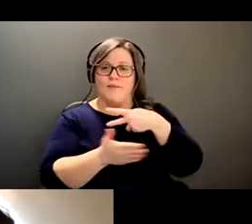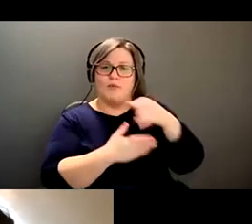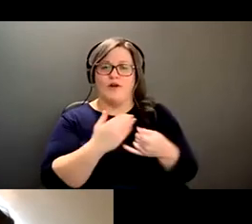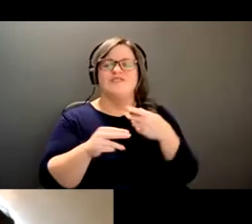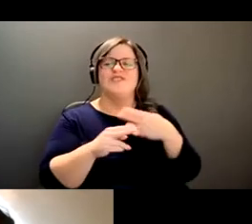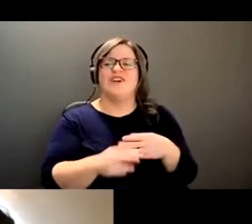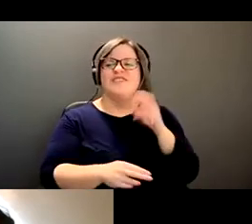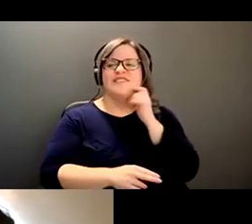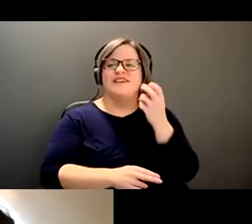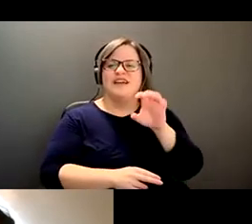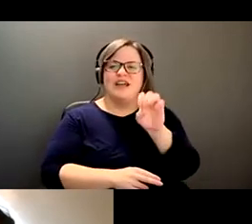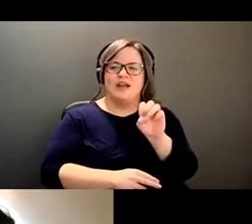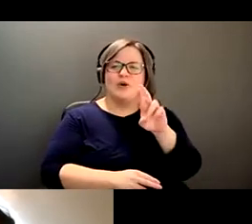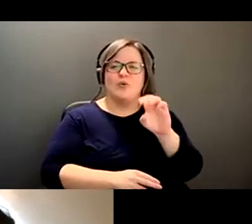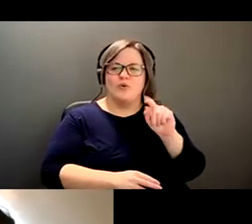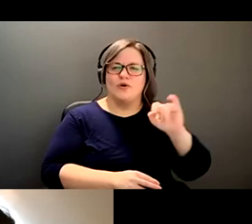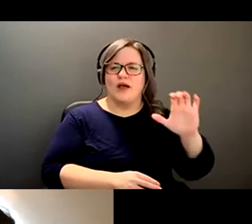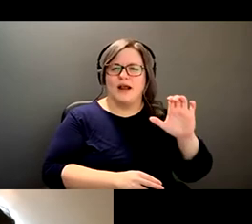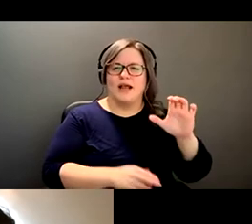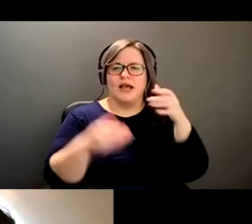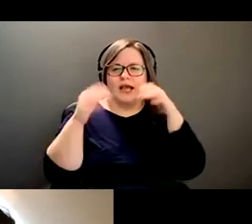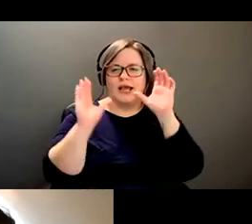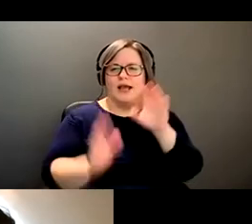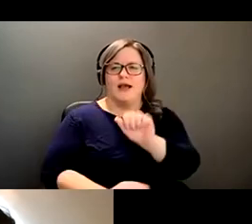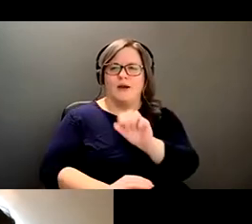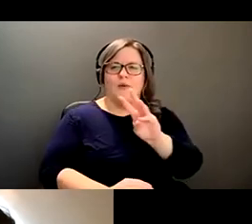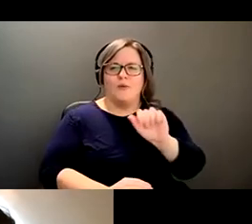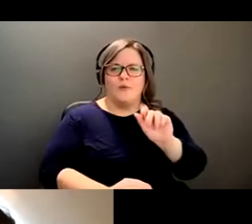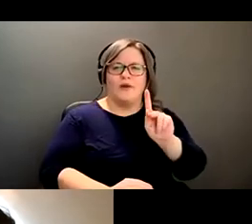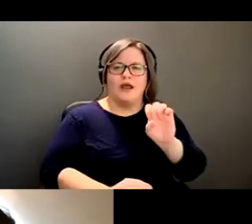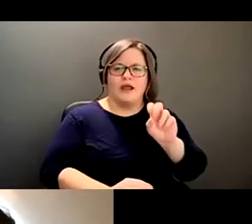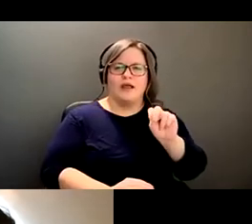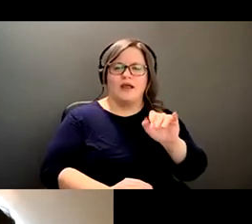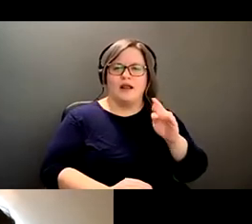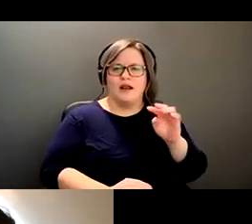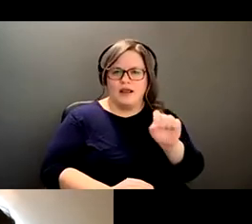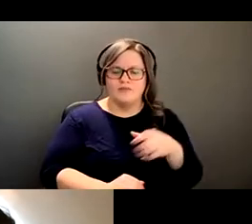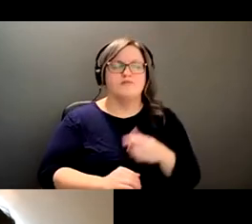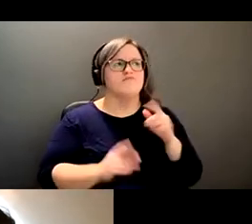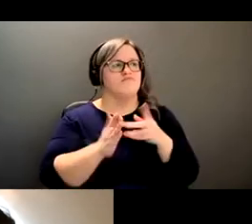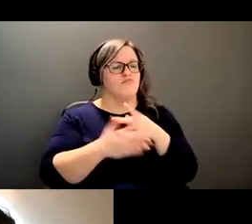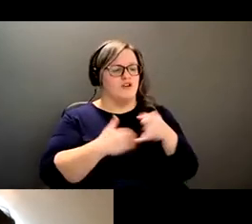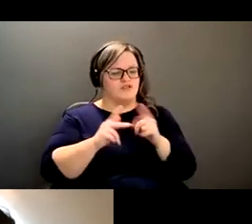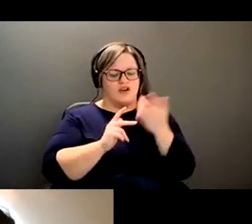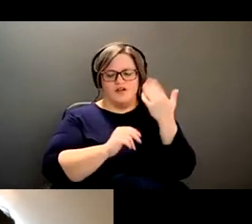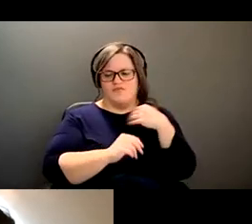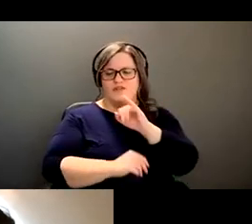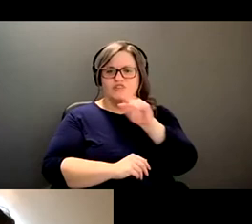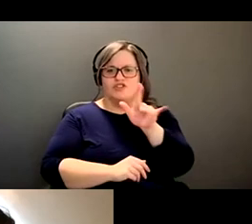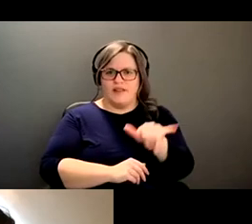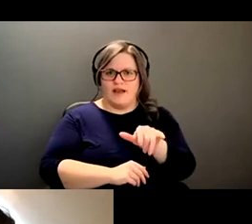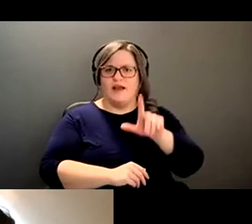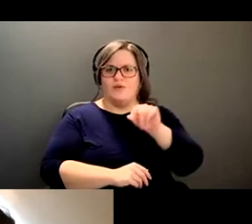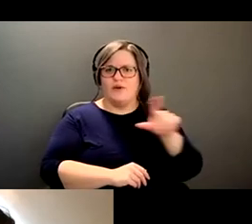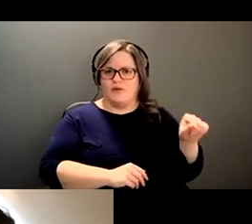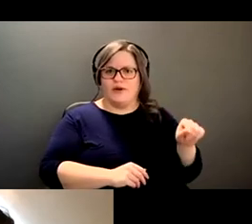Awakenings. It's a project that we've started, I think, in July of 2020 with Fan Wu, who's a writer